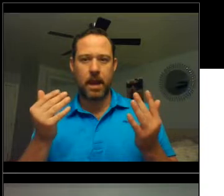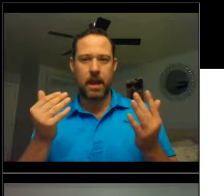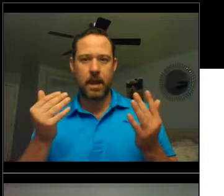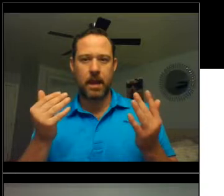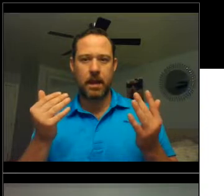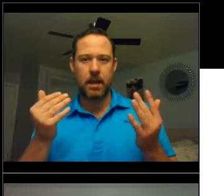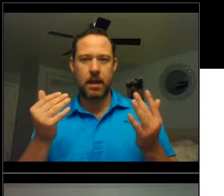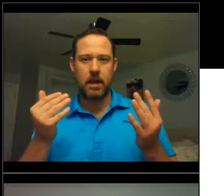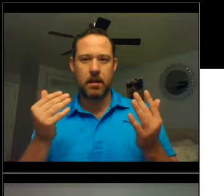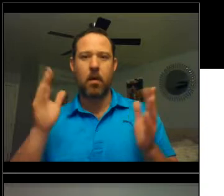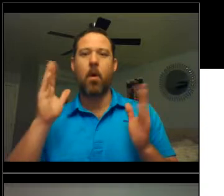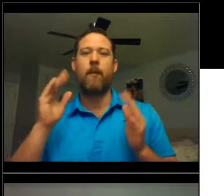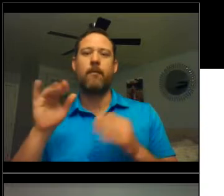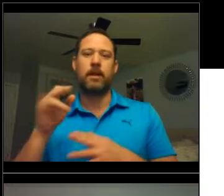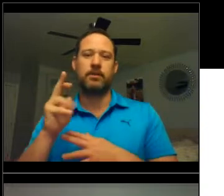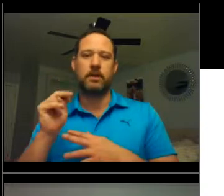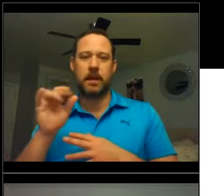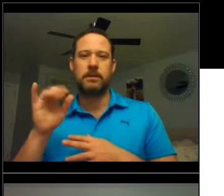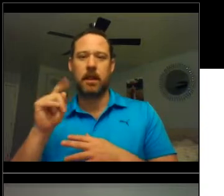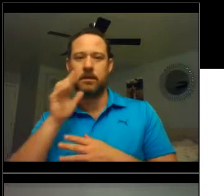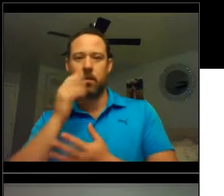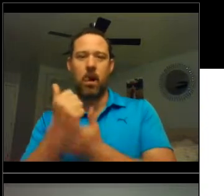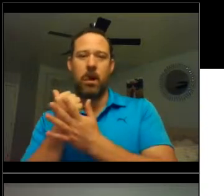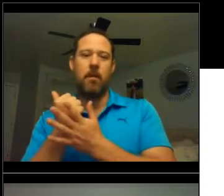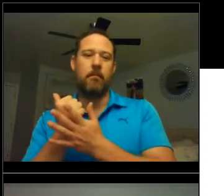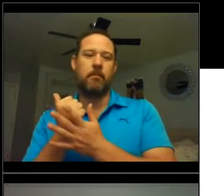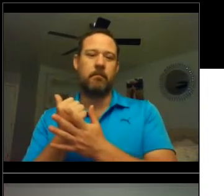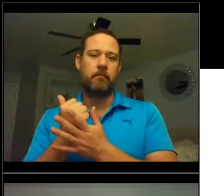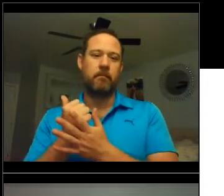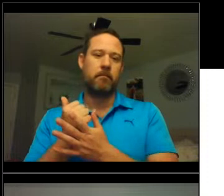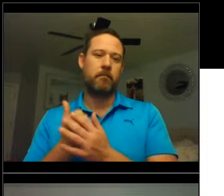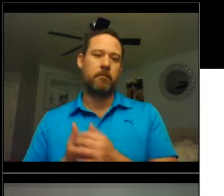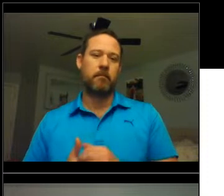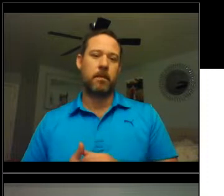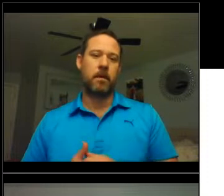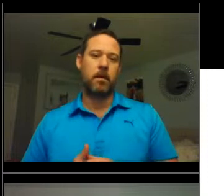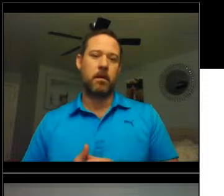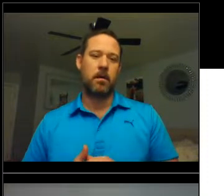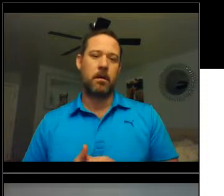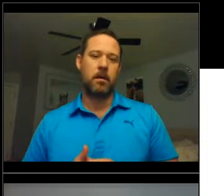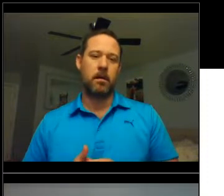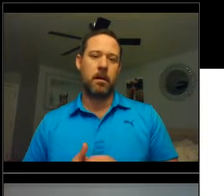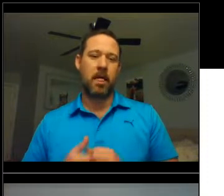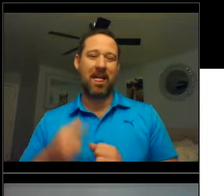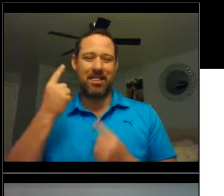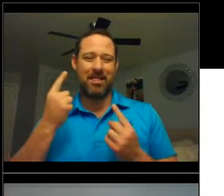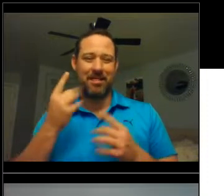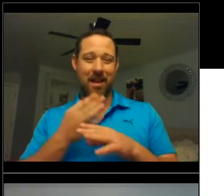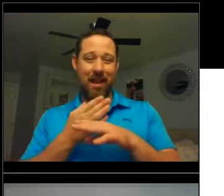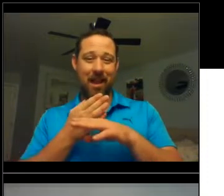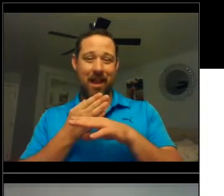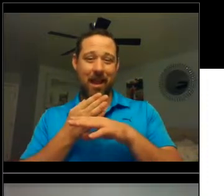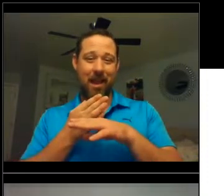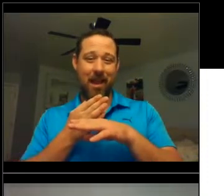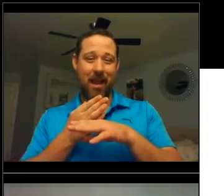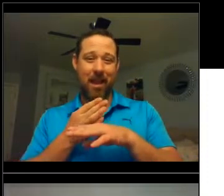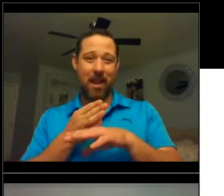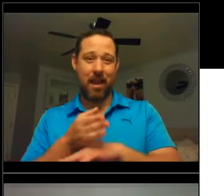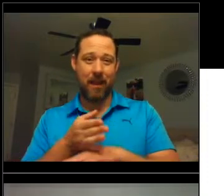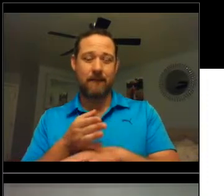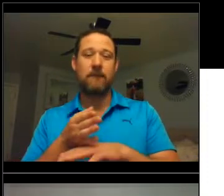have Justin and Celeste be able to help get that. And I think afterwards we can have